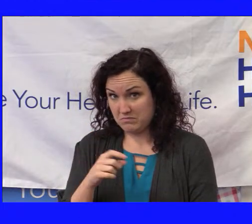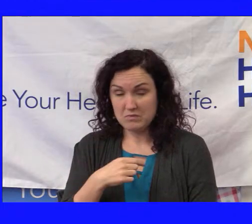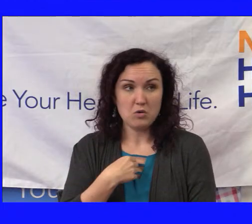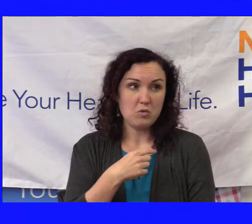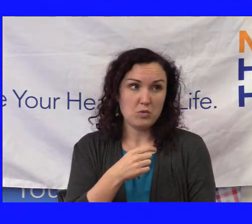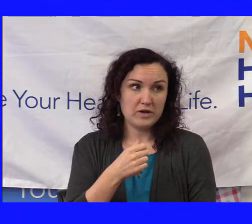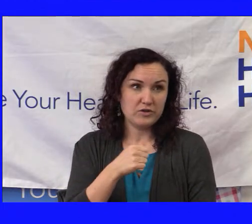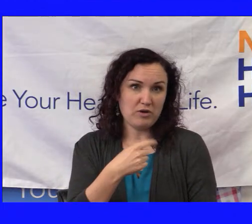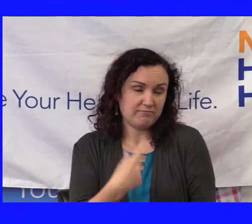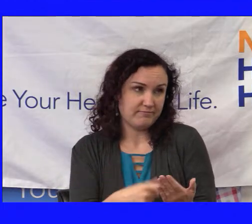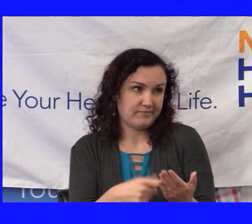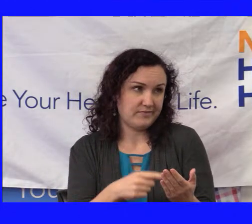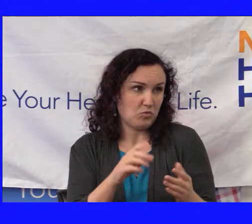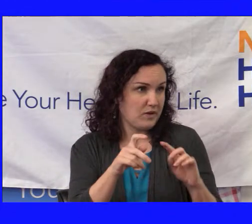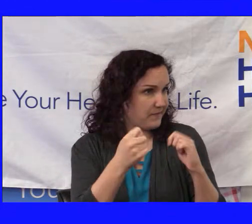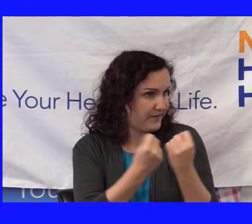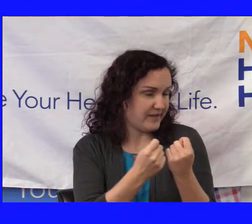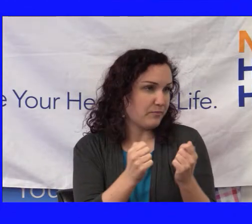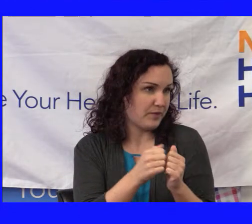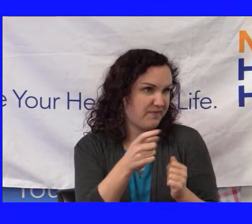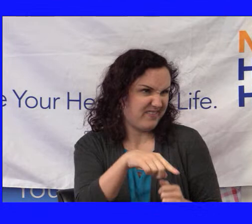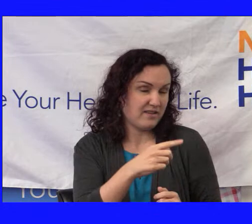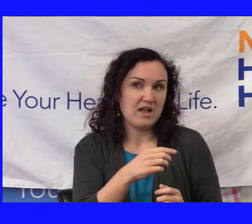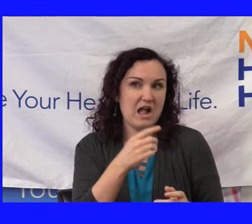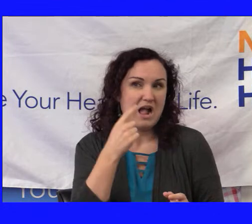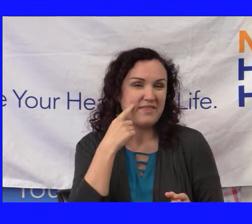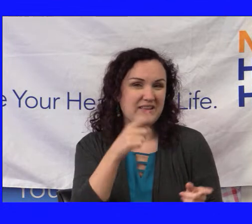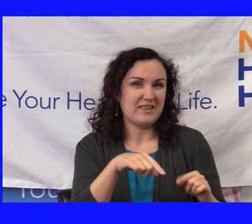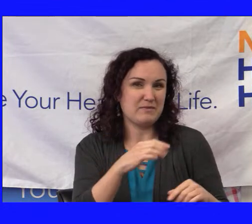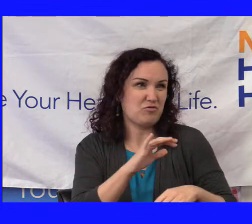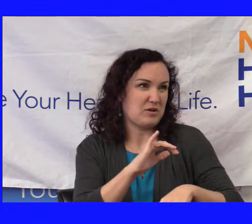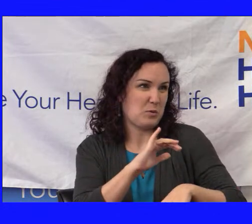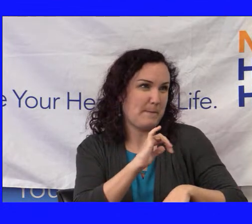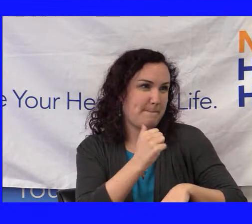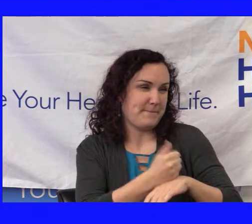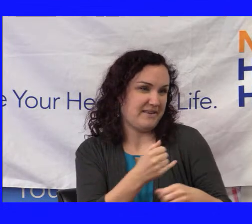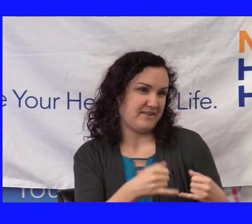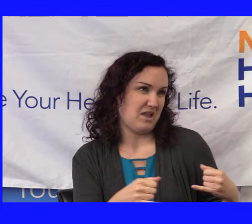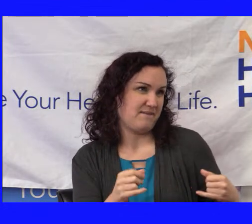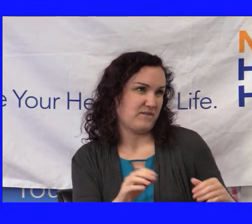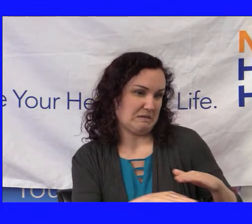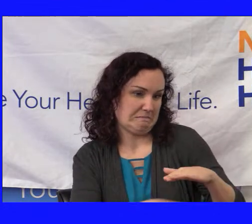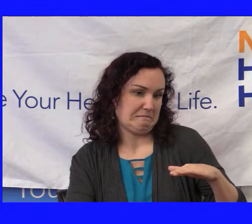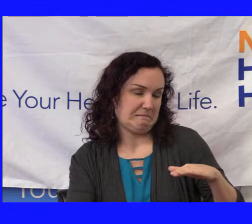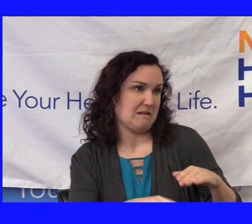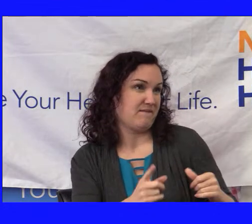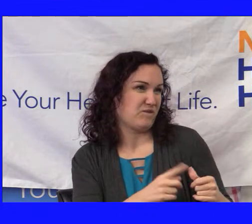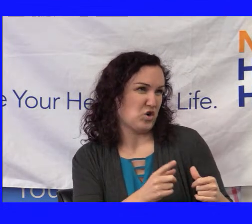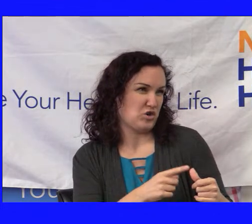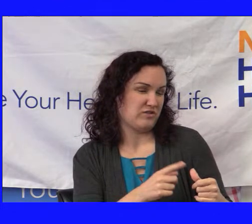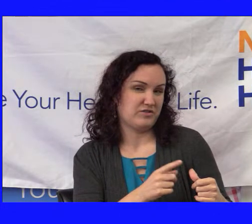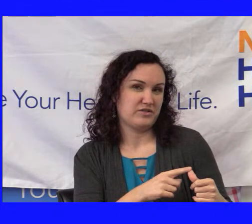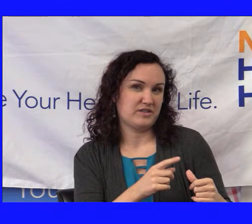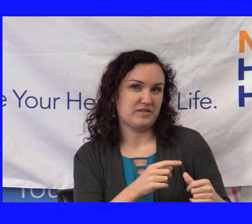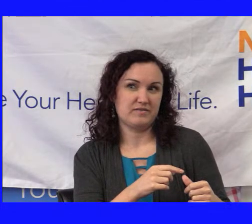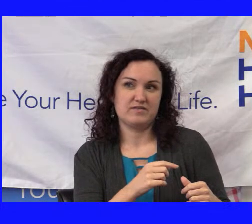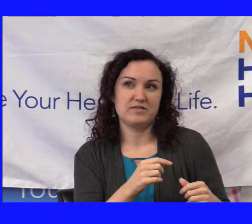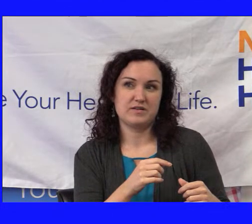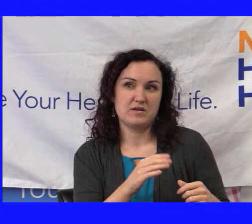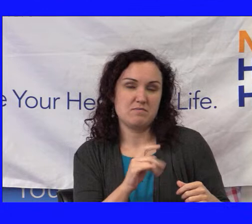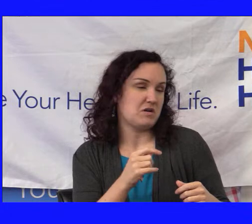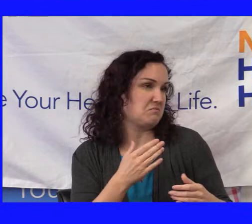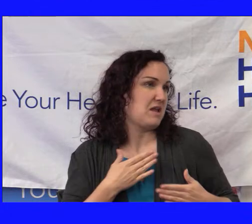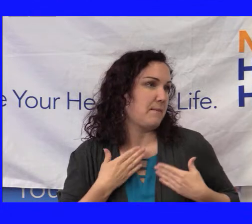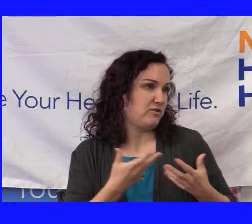We can certainly speak to Maureen and the team about it. I think they may have been looking to baseline it as in their initial submissions,